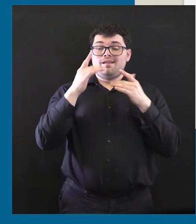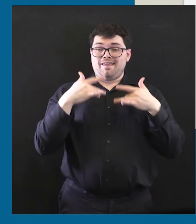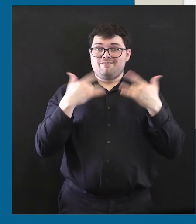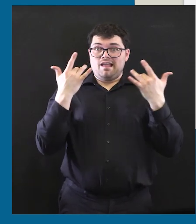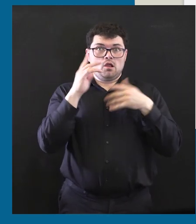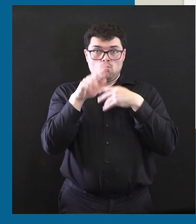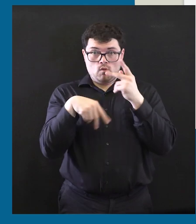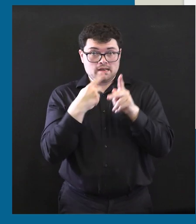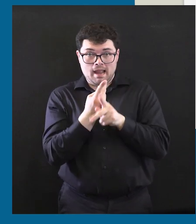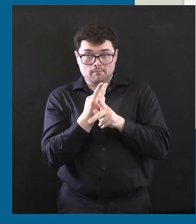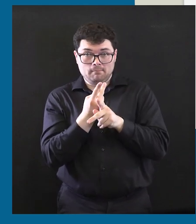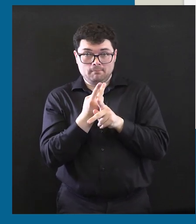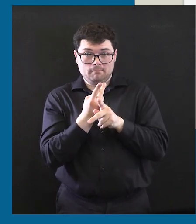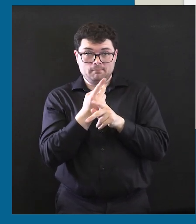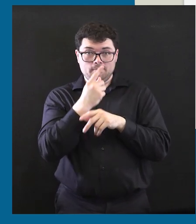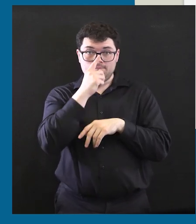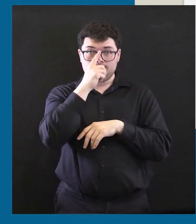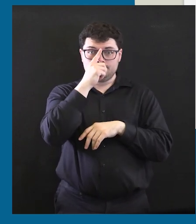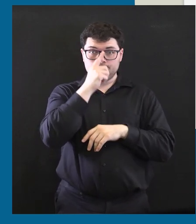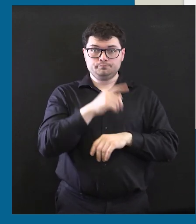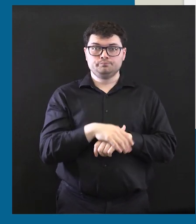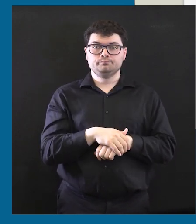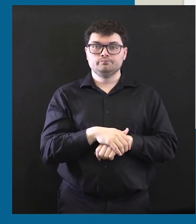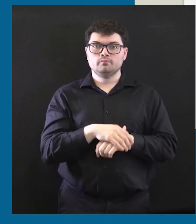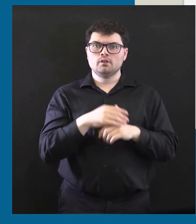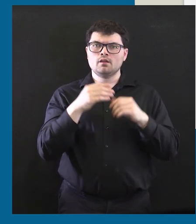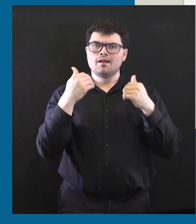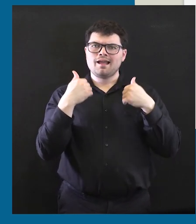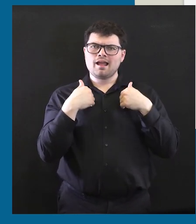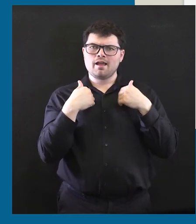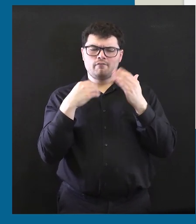Finally, the event type.